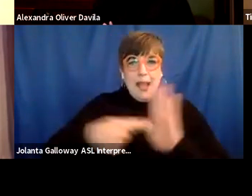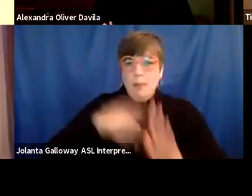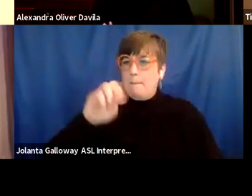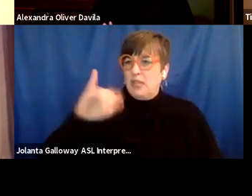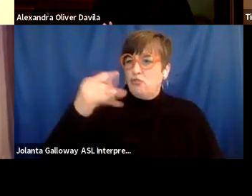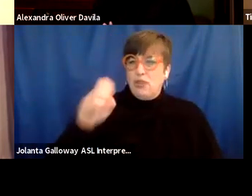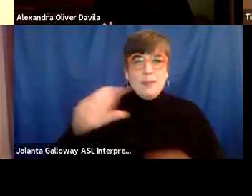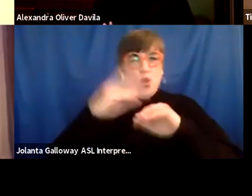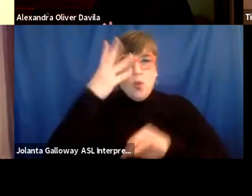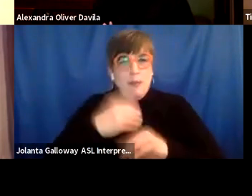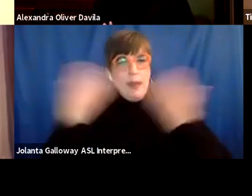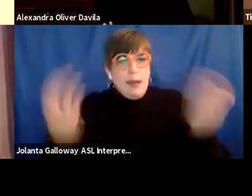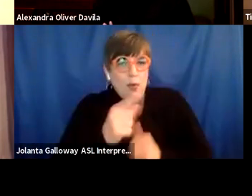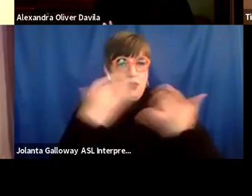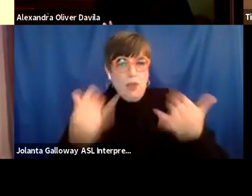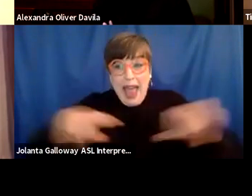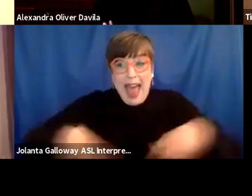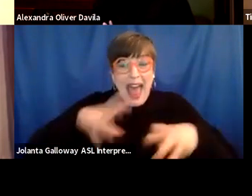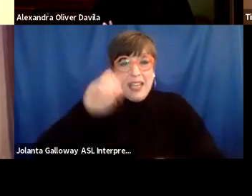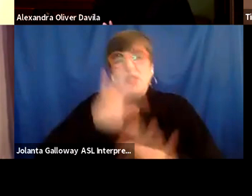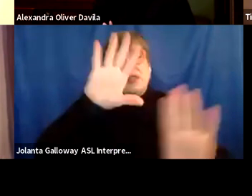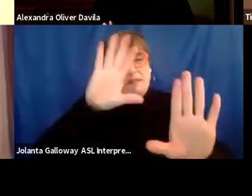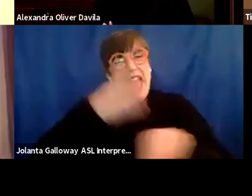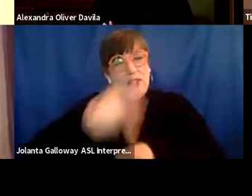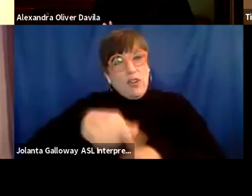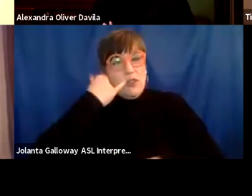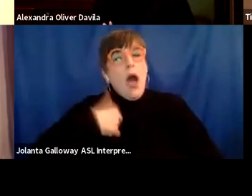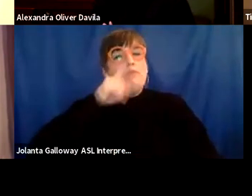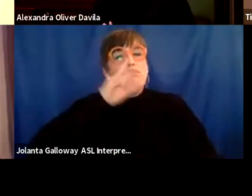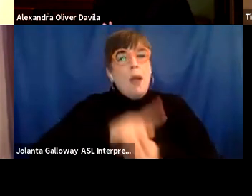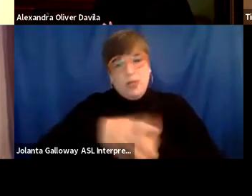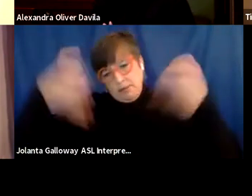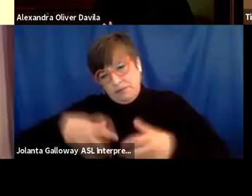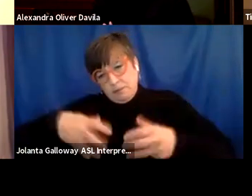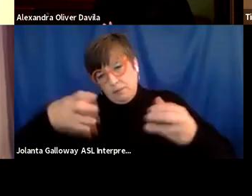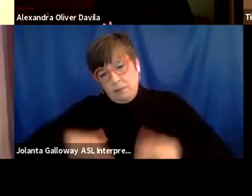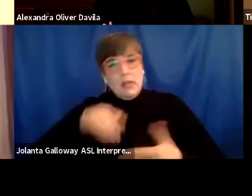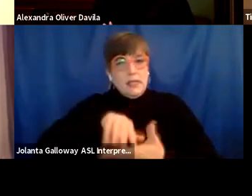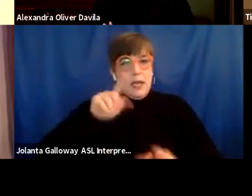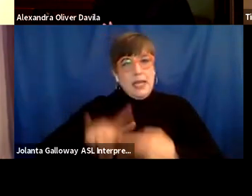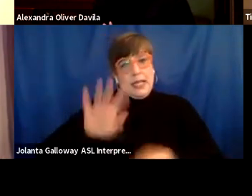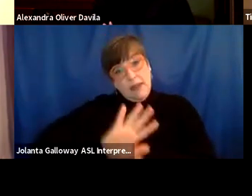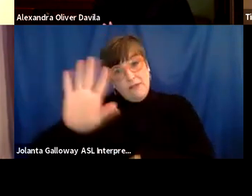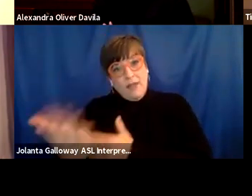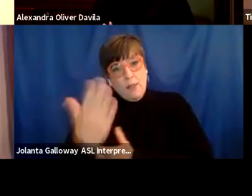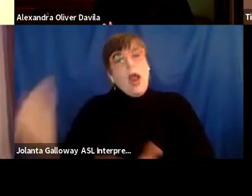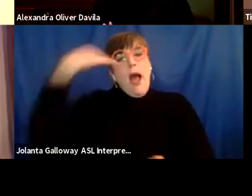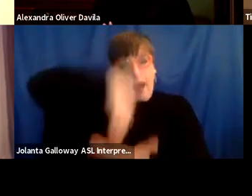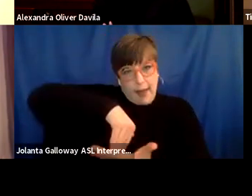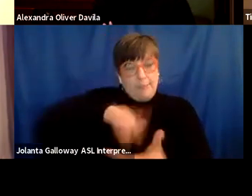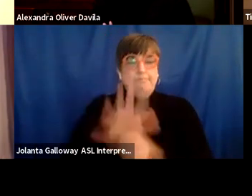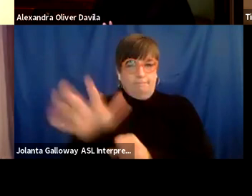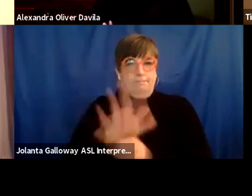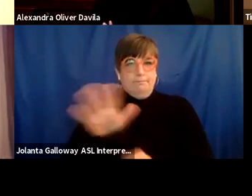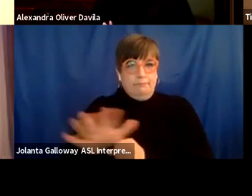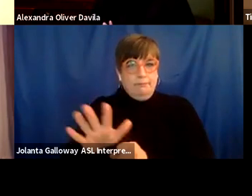right now with you all. After this call, I promise you, we will be in a virtual study group and studying until probably 5 a.m. in the morning once again. The way he is able to be